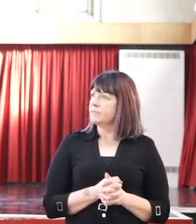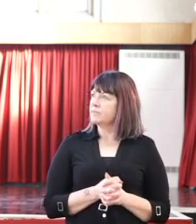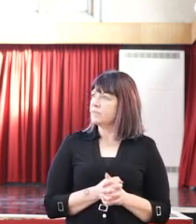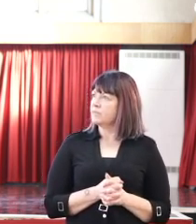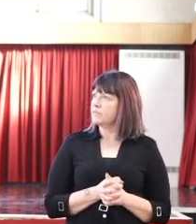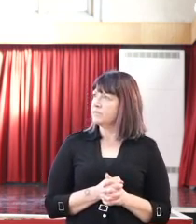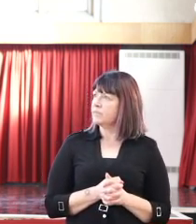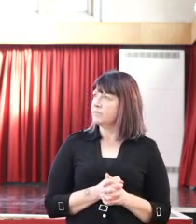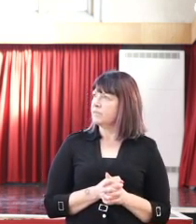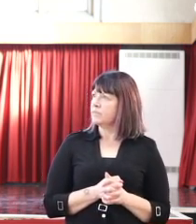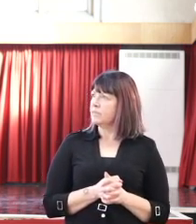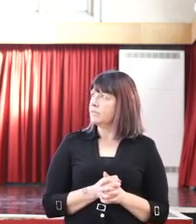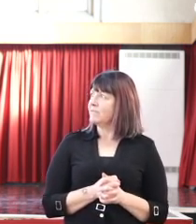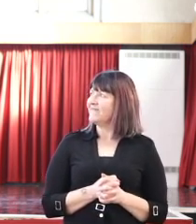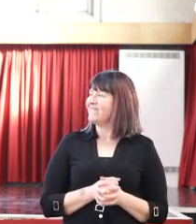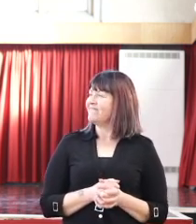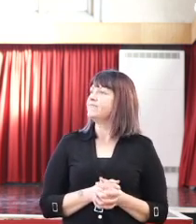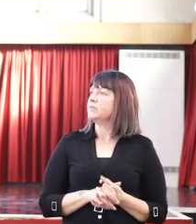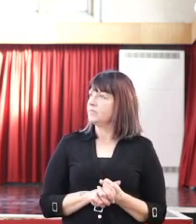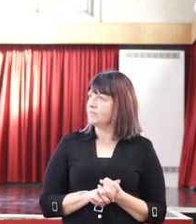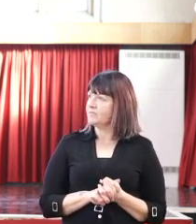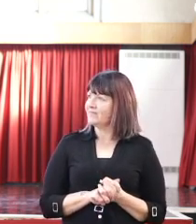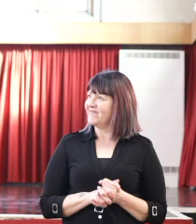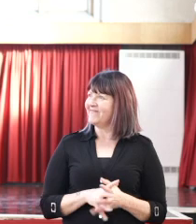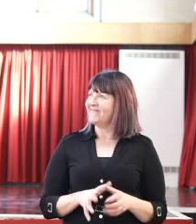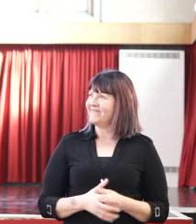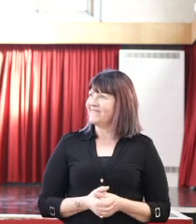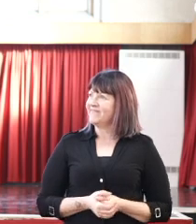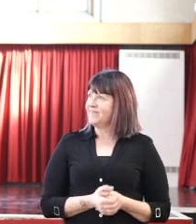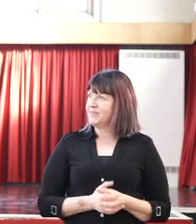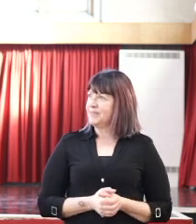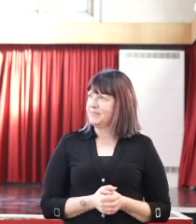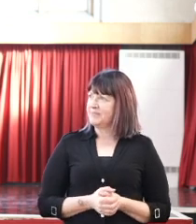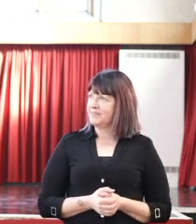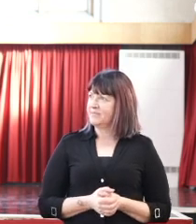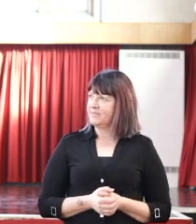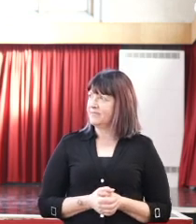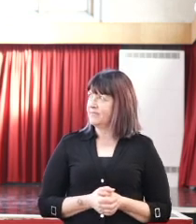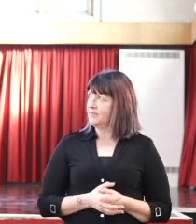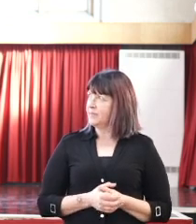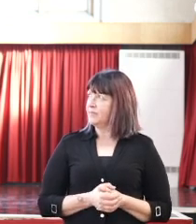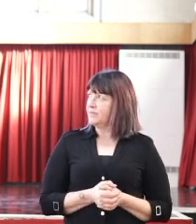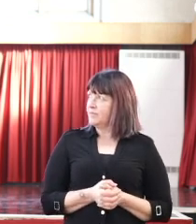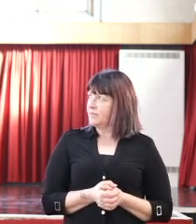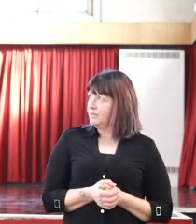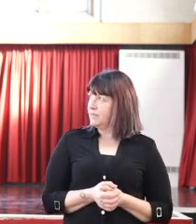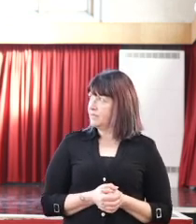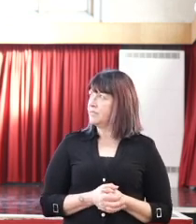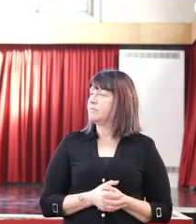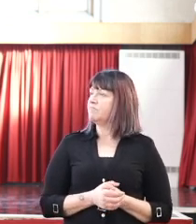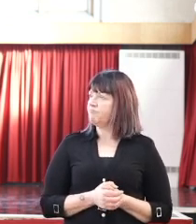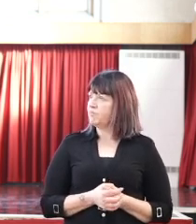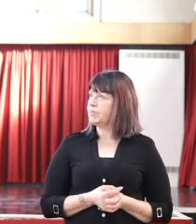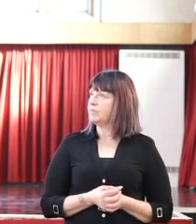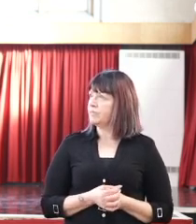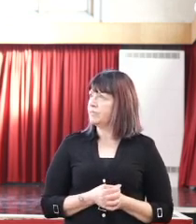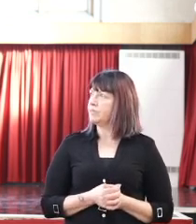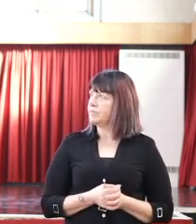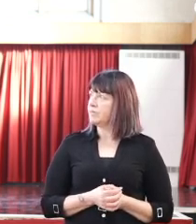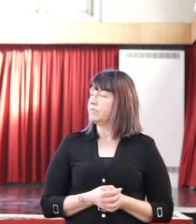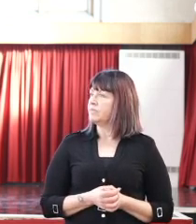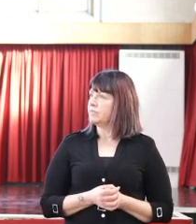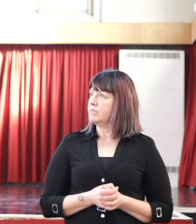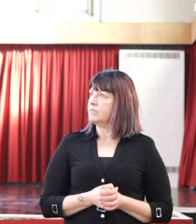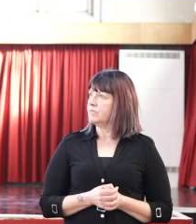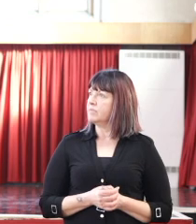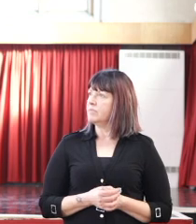We've got a lady over here with a microphone who's going to be my voice while I'm signing to you. So we've got the paper version